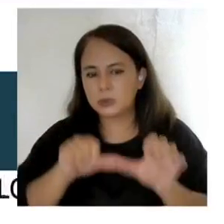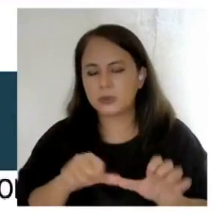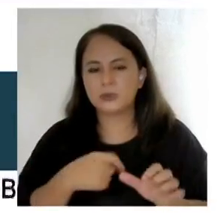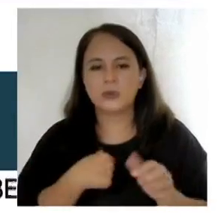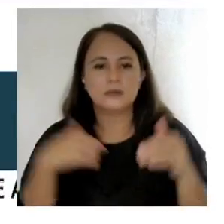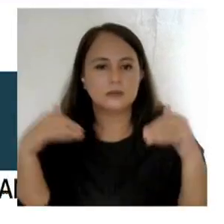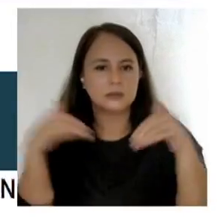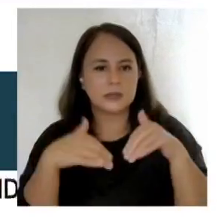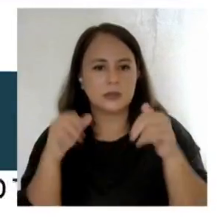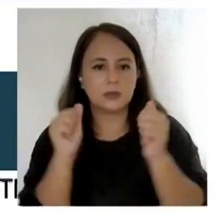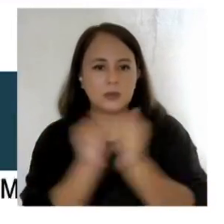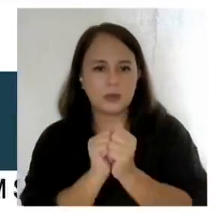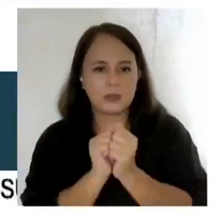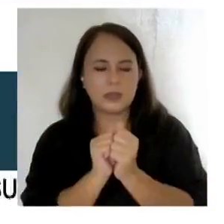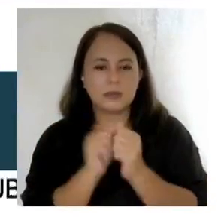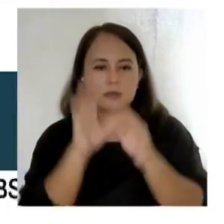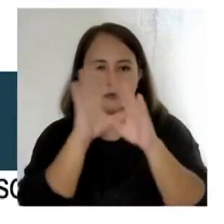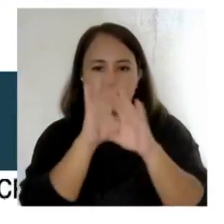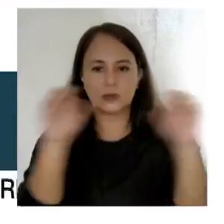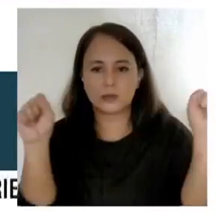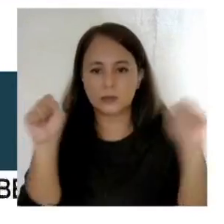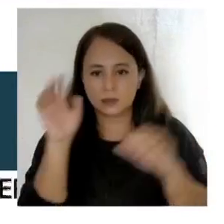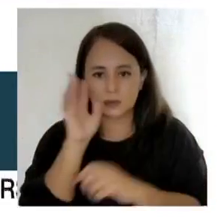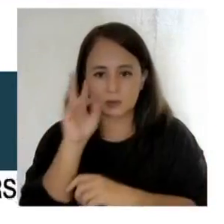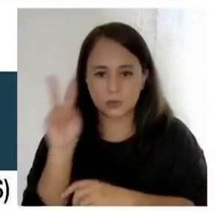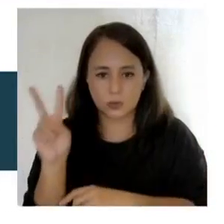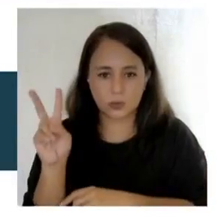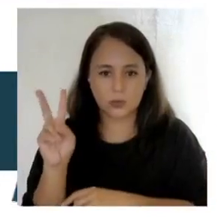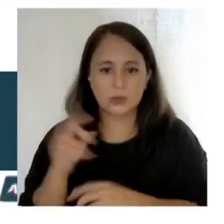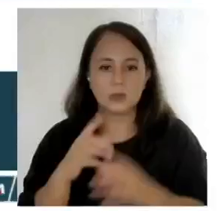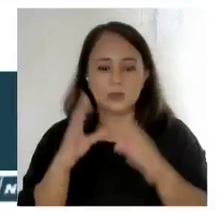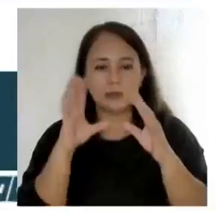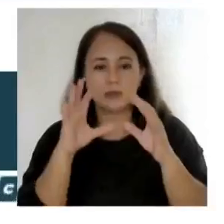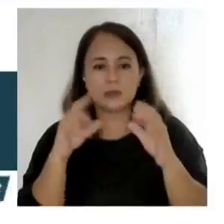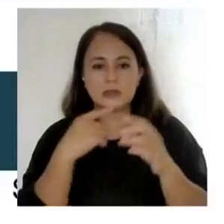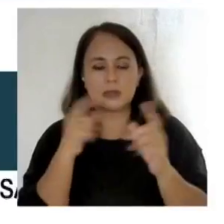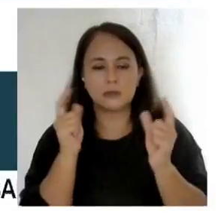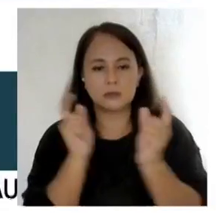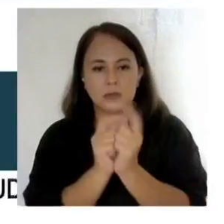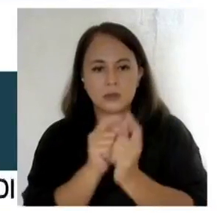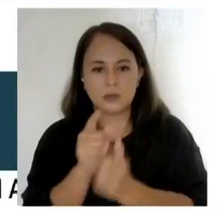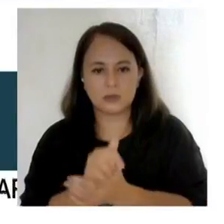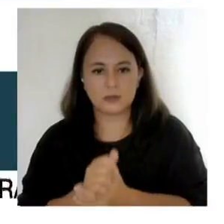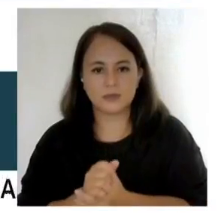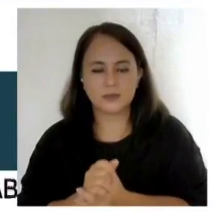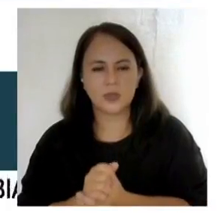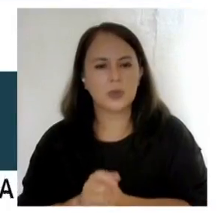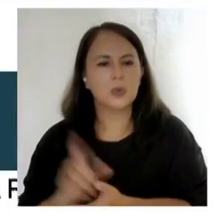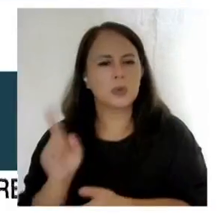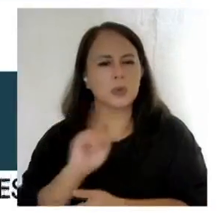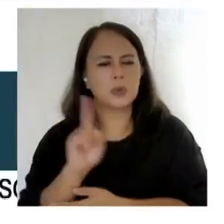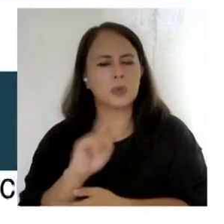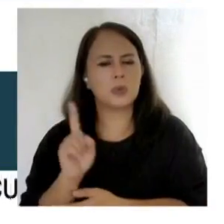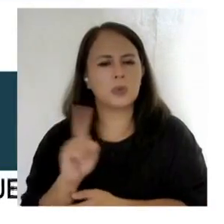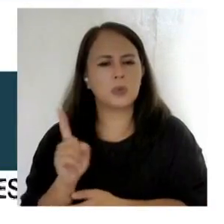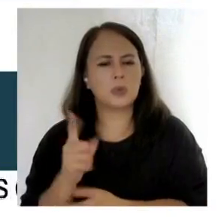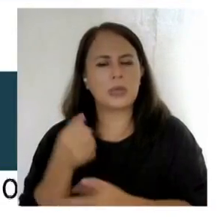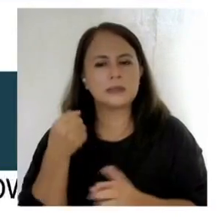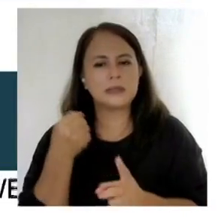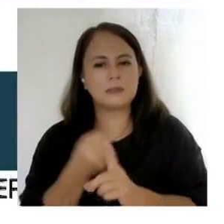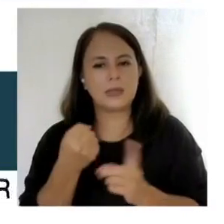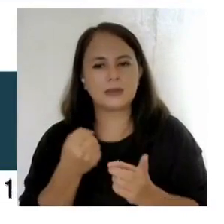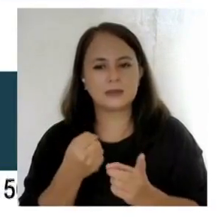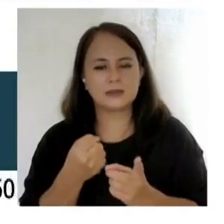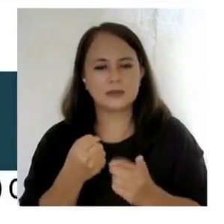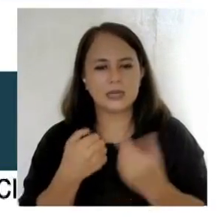po sa inyo si President Bongbong Marcos, when the President himself met with you, What did that do? What impact does that have on